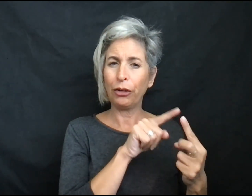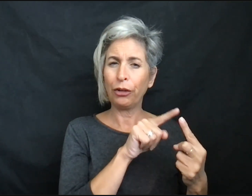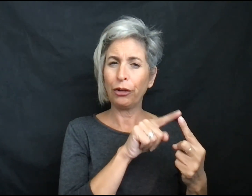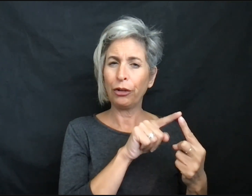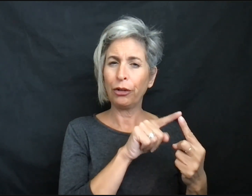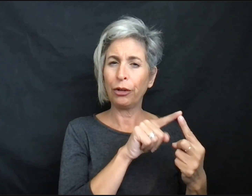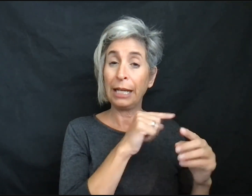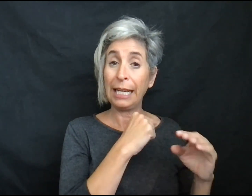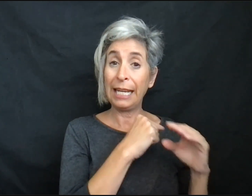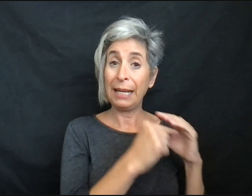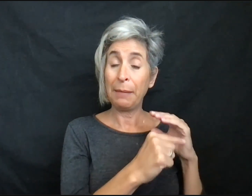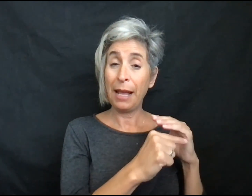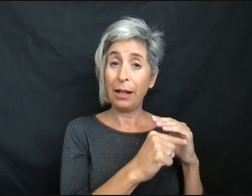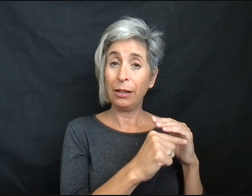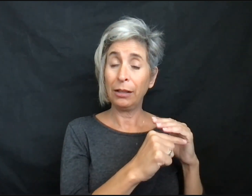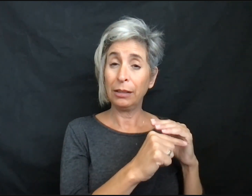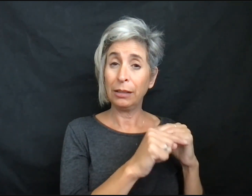email it to